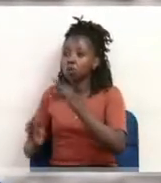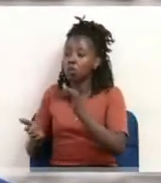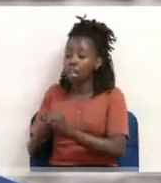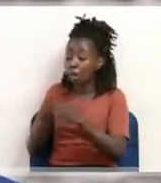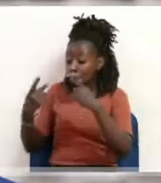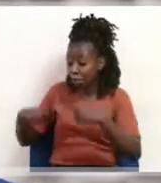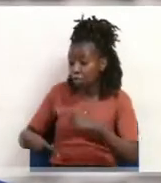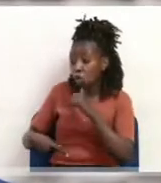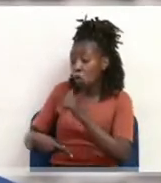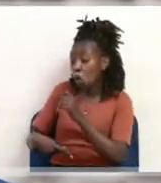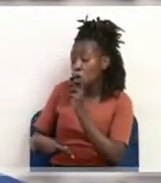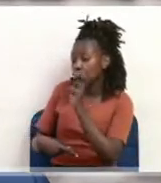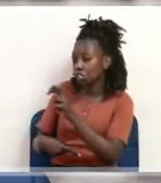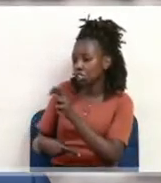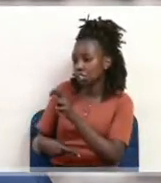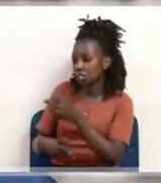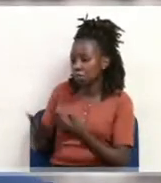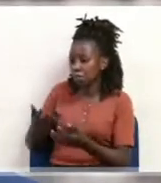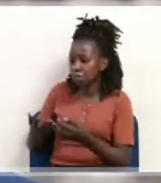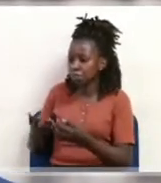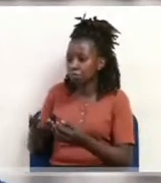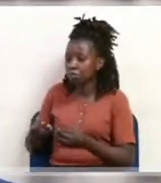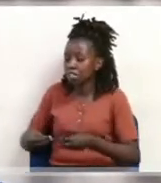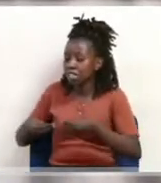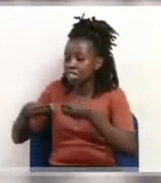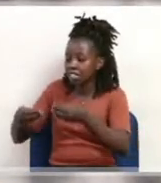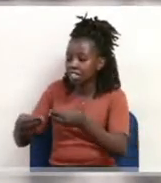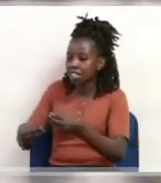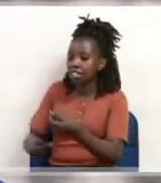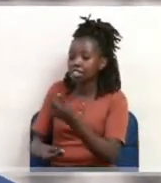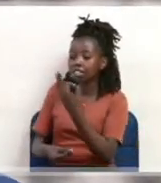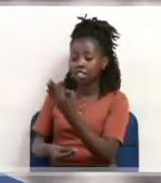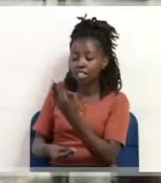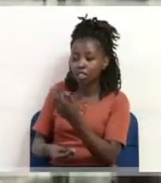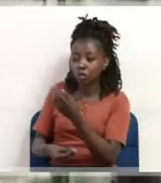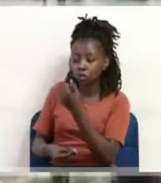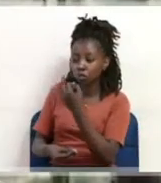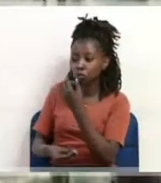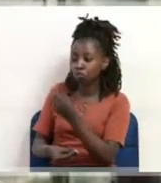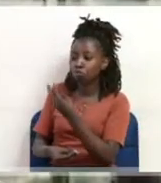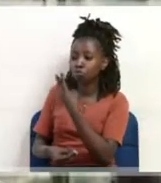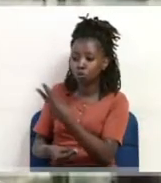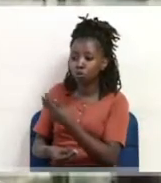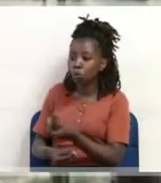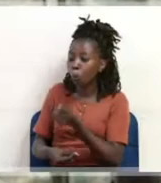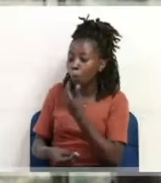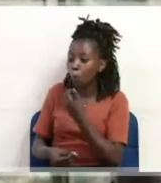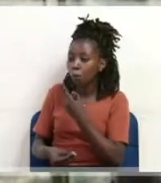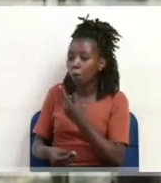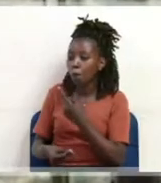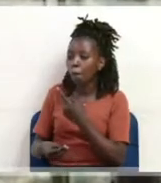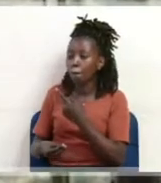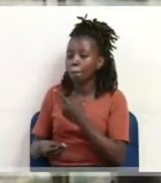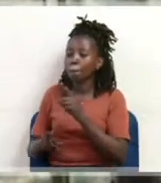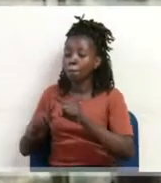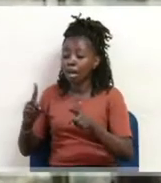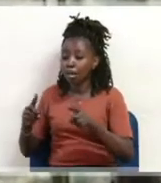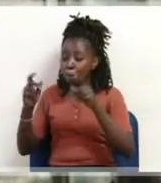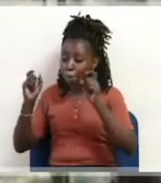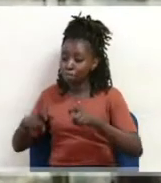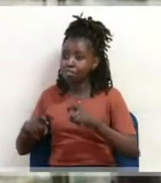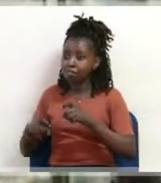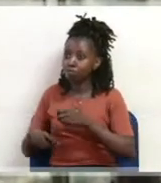Wizi. Hiyo ni wizi. Very notorious of my past.